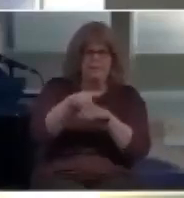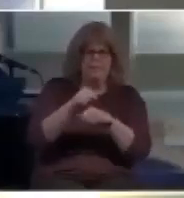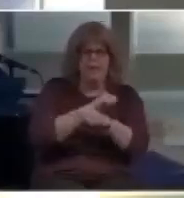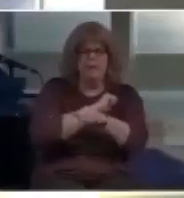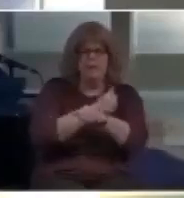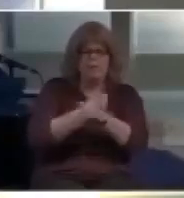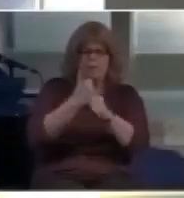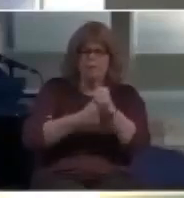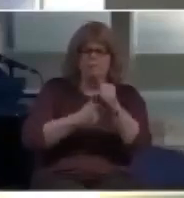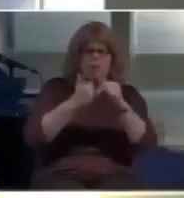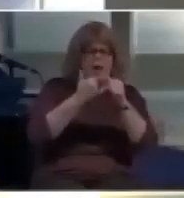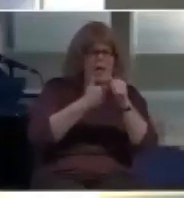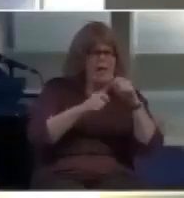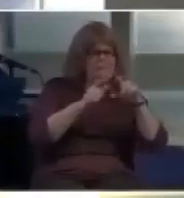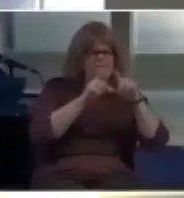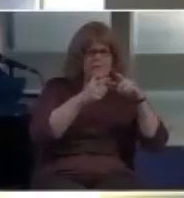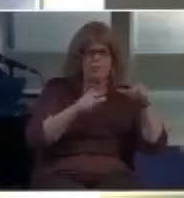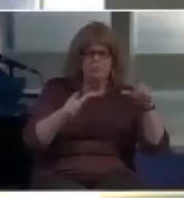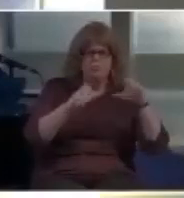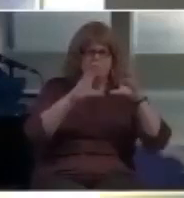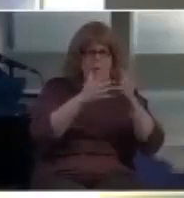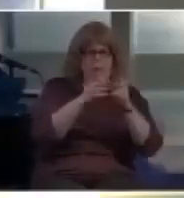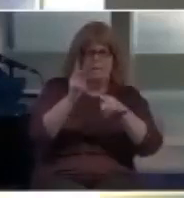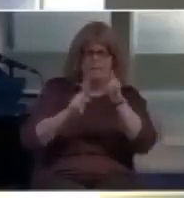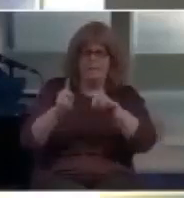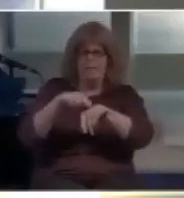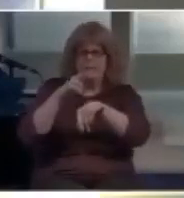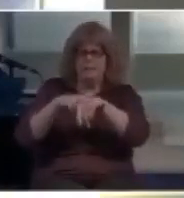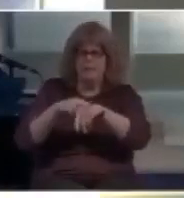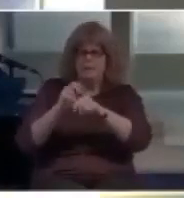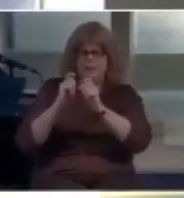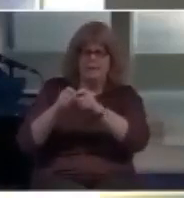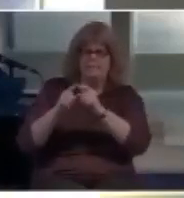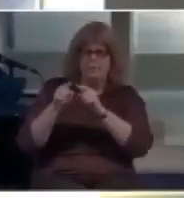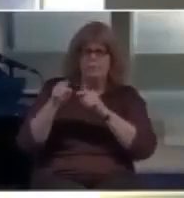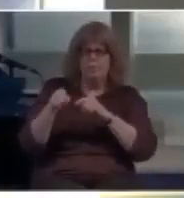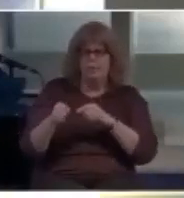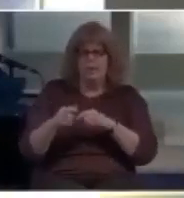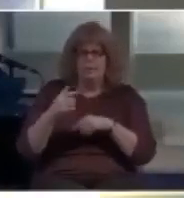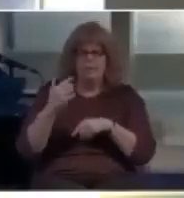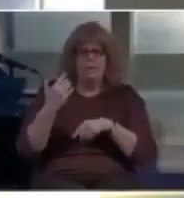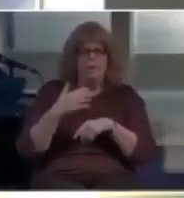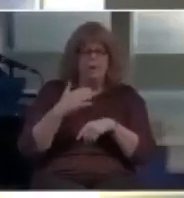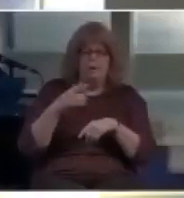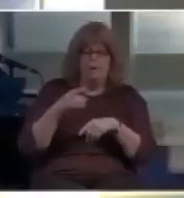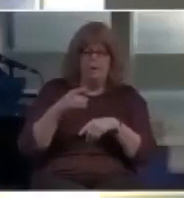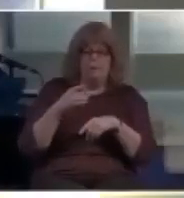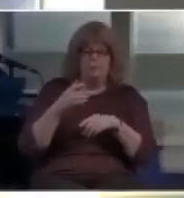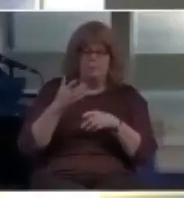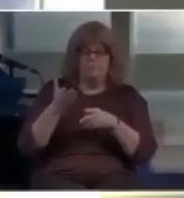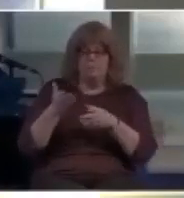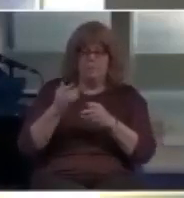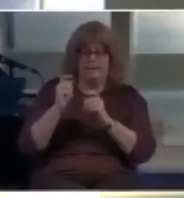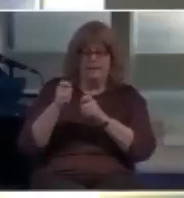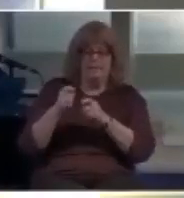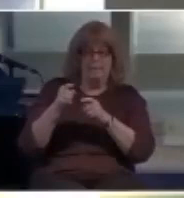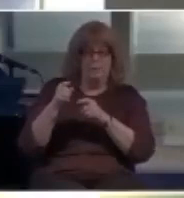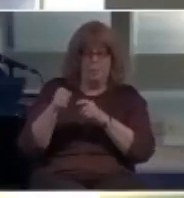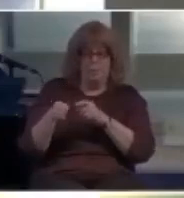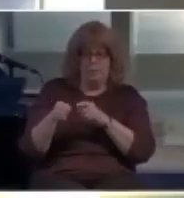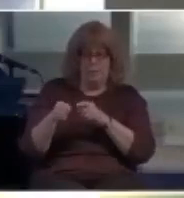every tribe and people and tongue and nation was given to him. Now, this idea of was given to him, I just